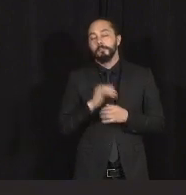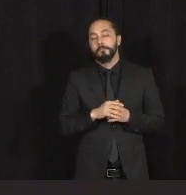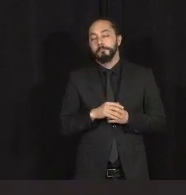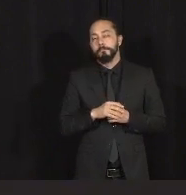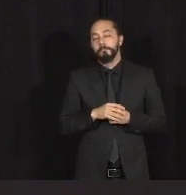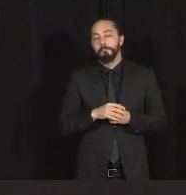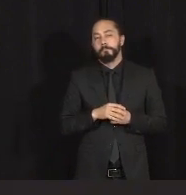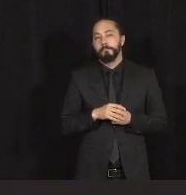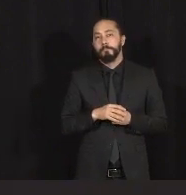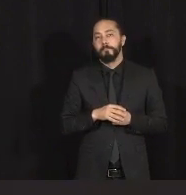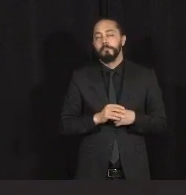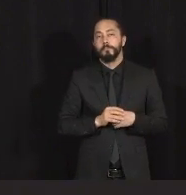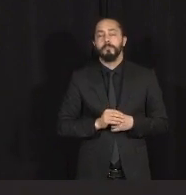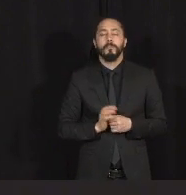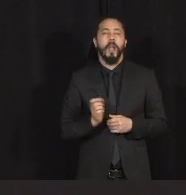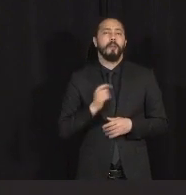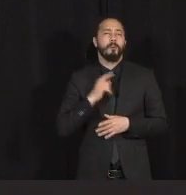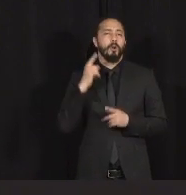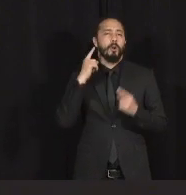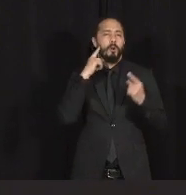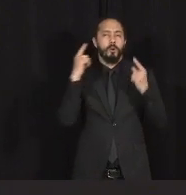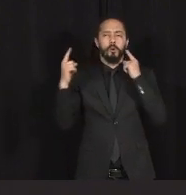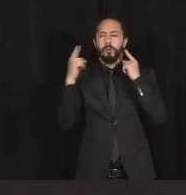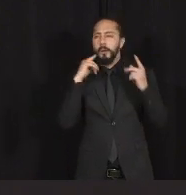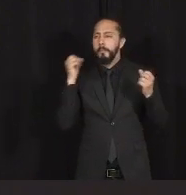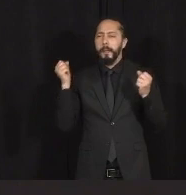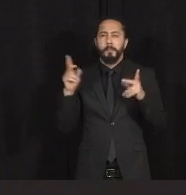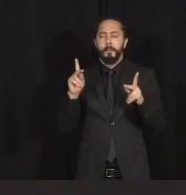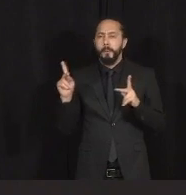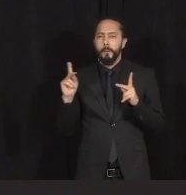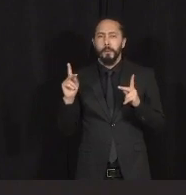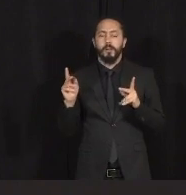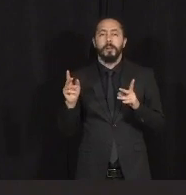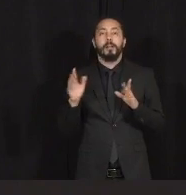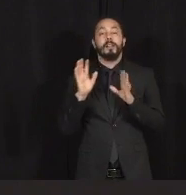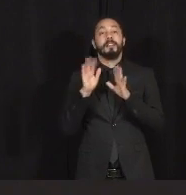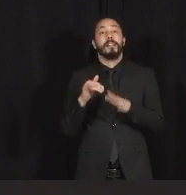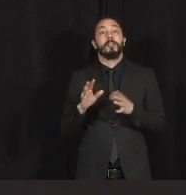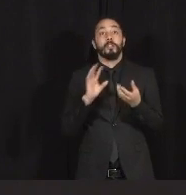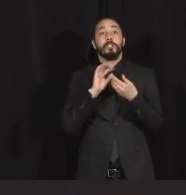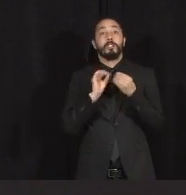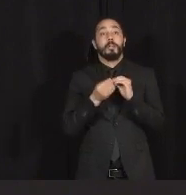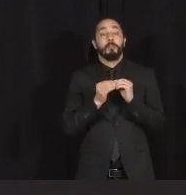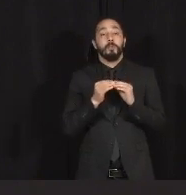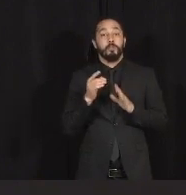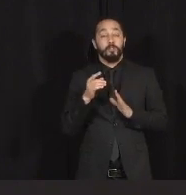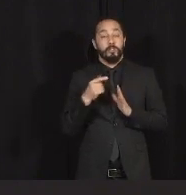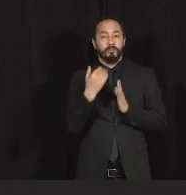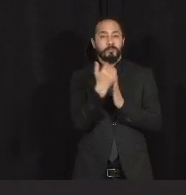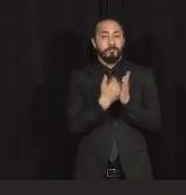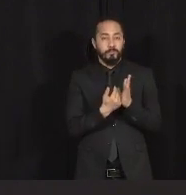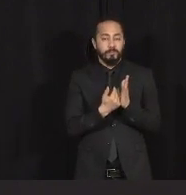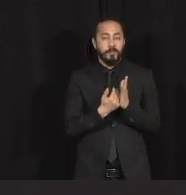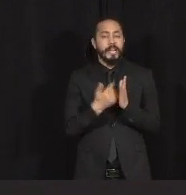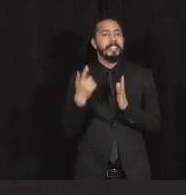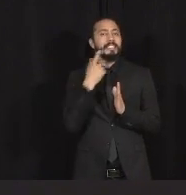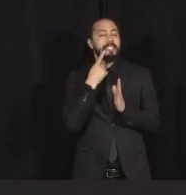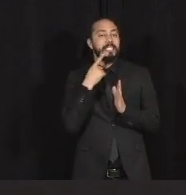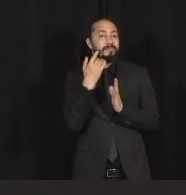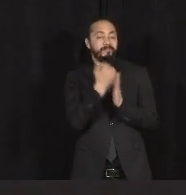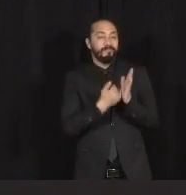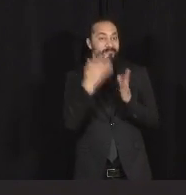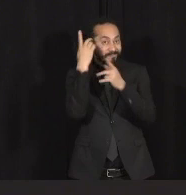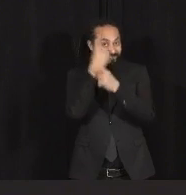different sources that the reason that these projections were not made earlier is because the data coming